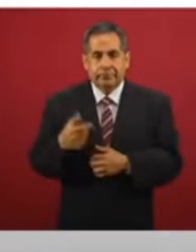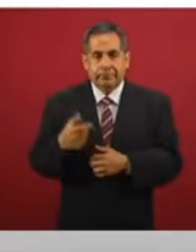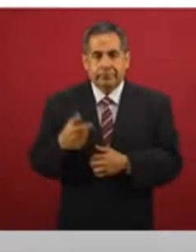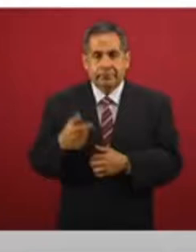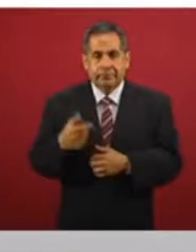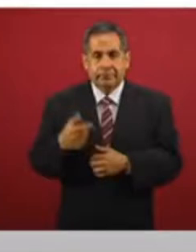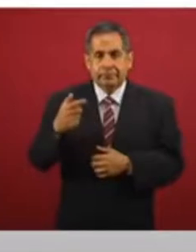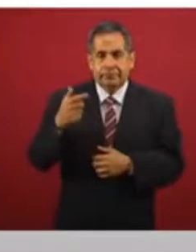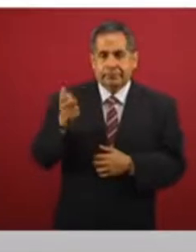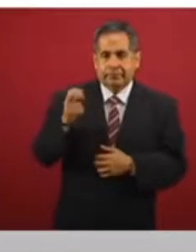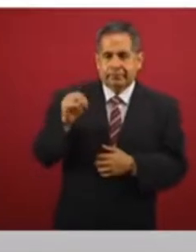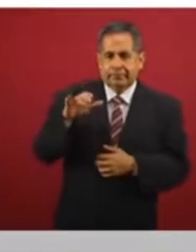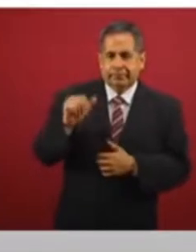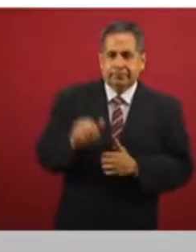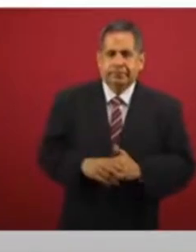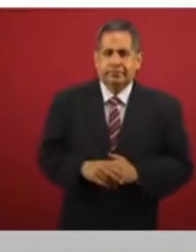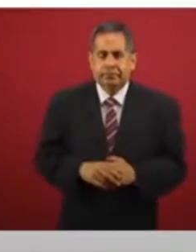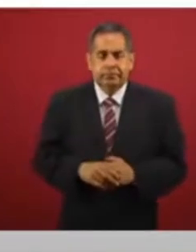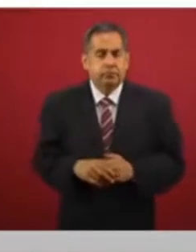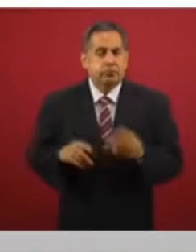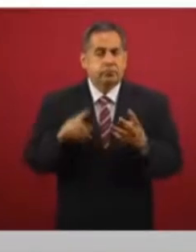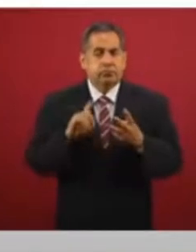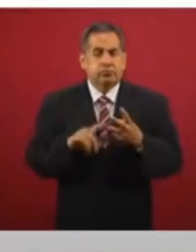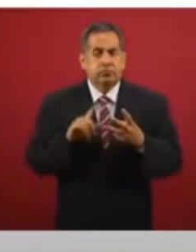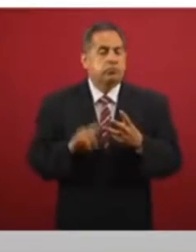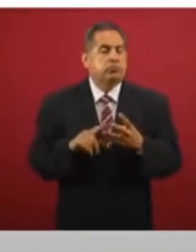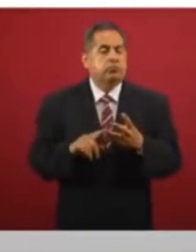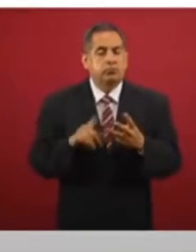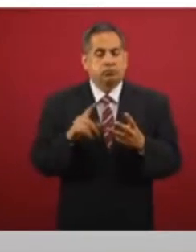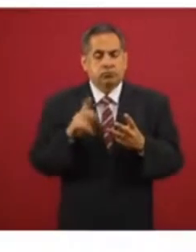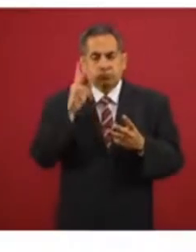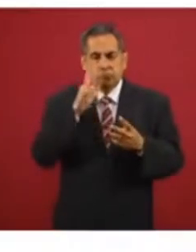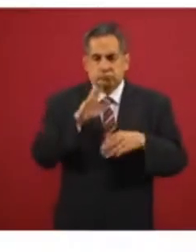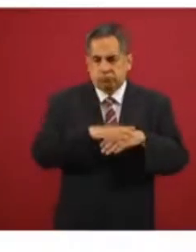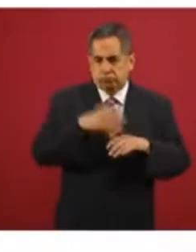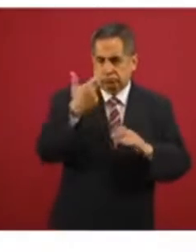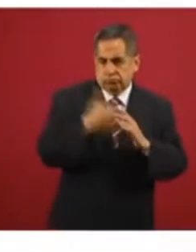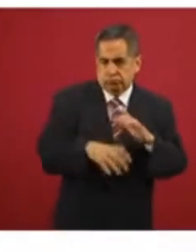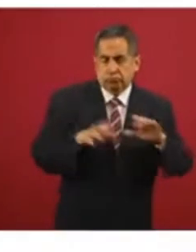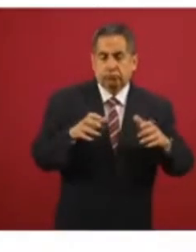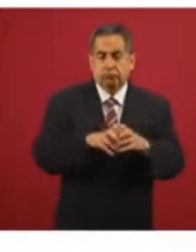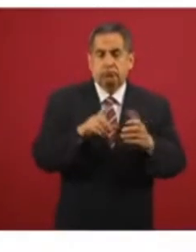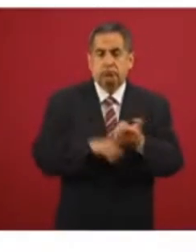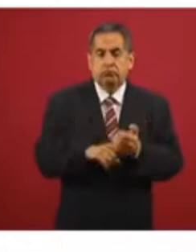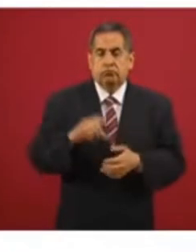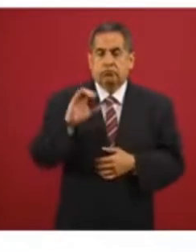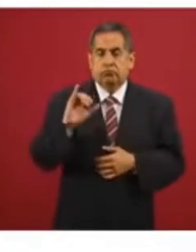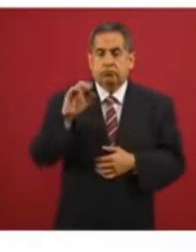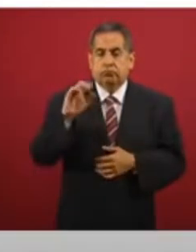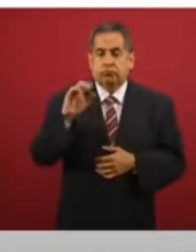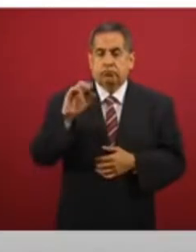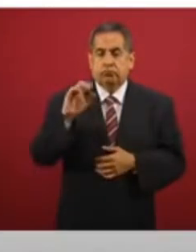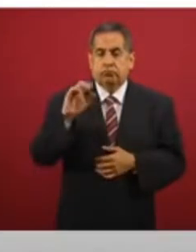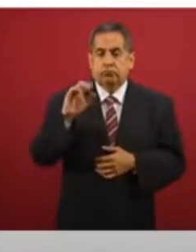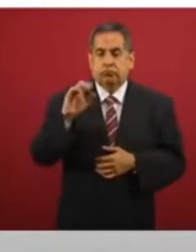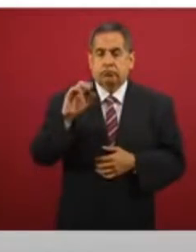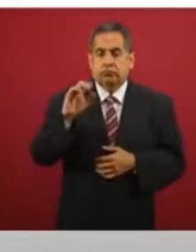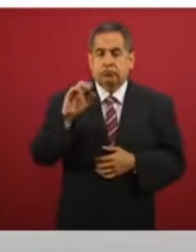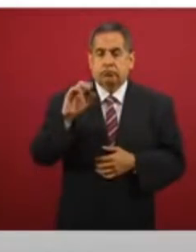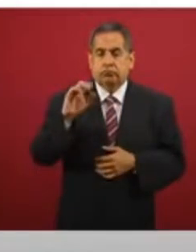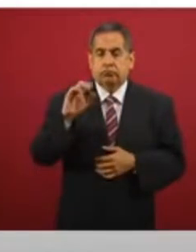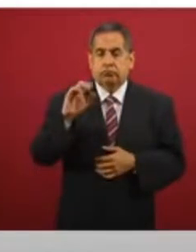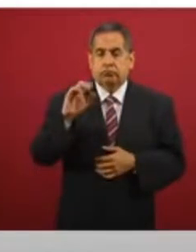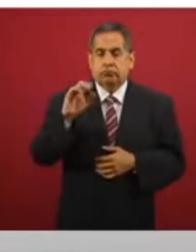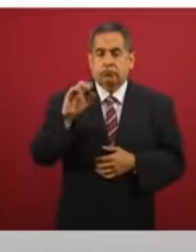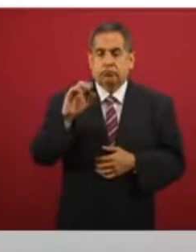fingerprint. Una prueba serológica rápida y de bajo costo desarrollado por CIMVESTAT Monterrey. And they also